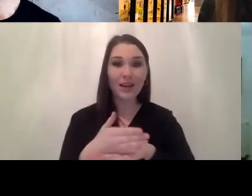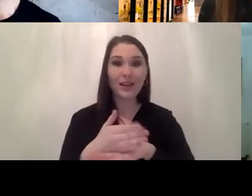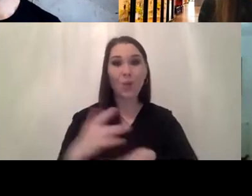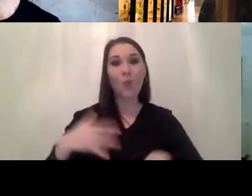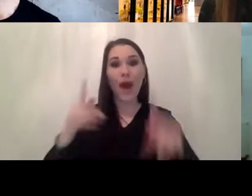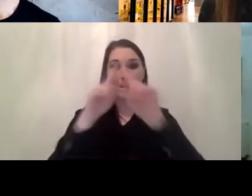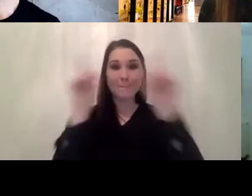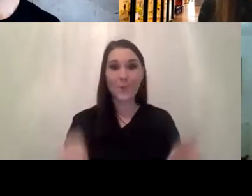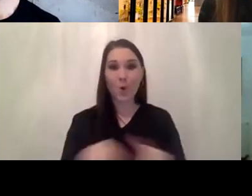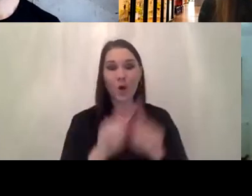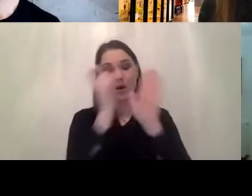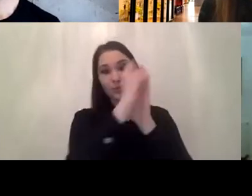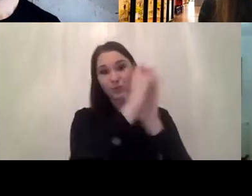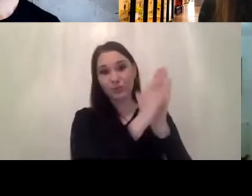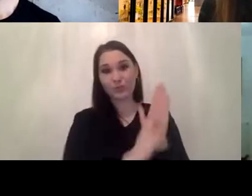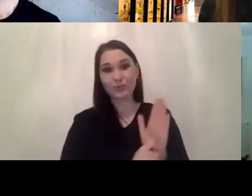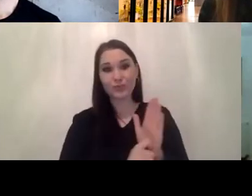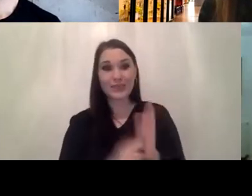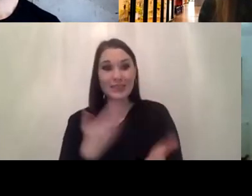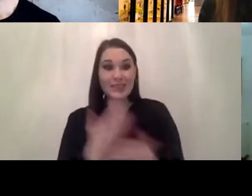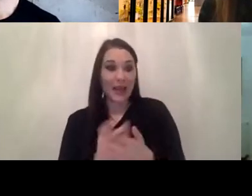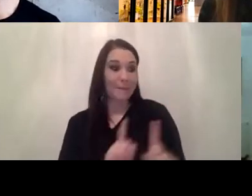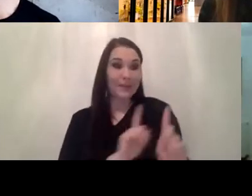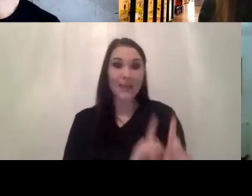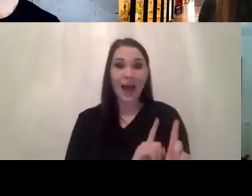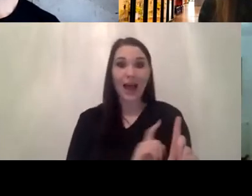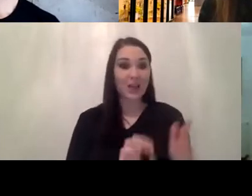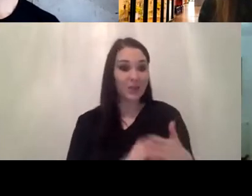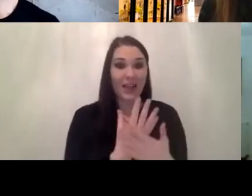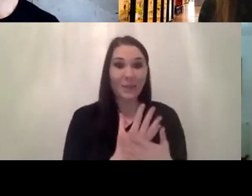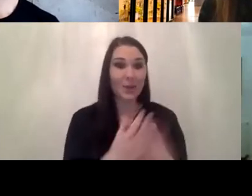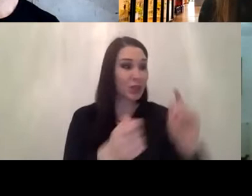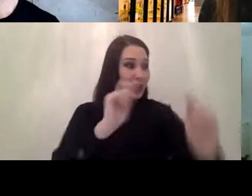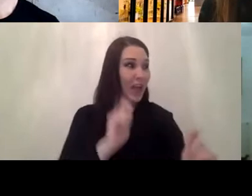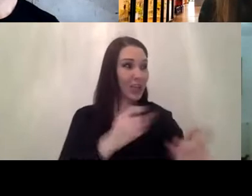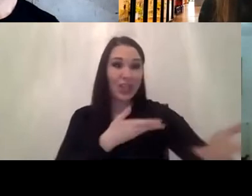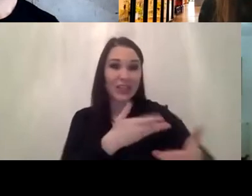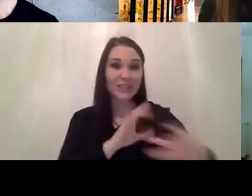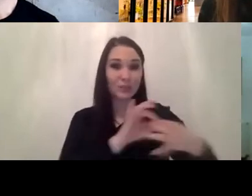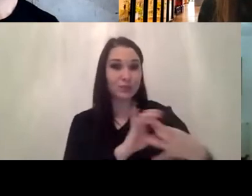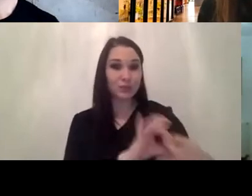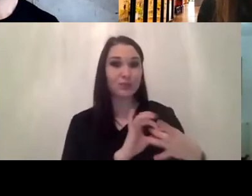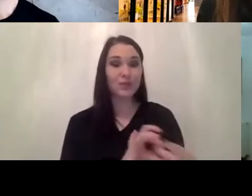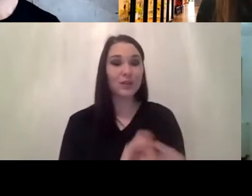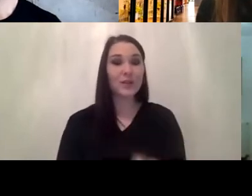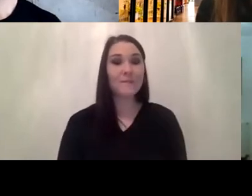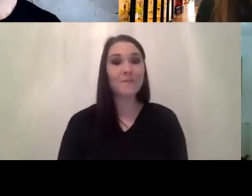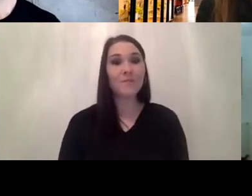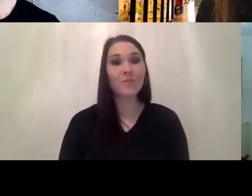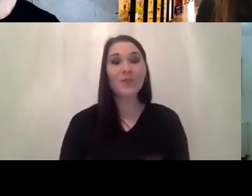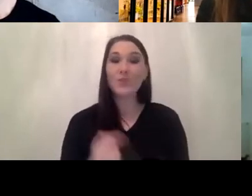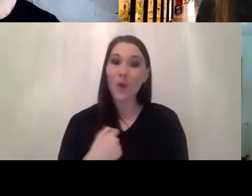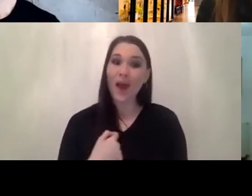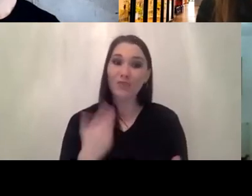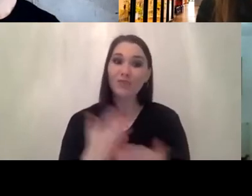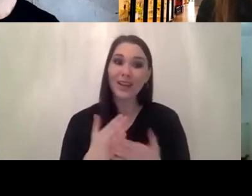and sitting beside the developer and saying, no, change this or change that, and having a very kind of hands-on approach. So I really